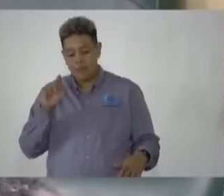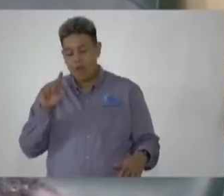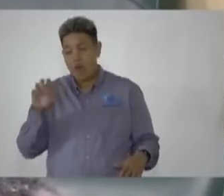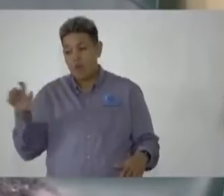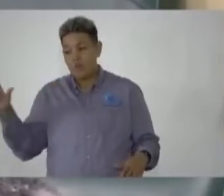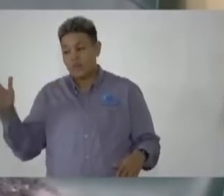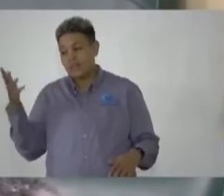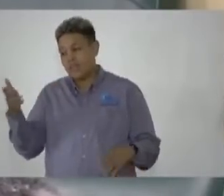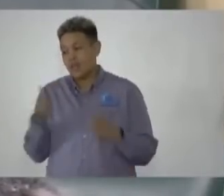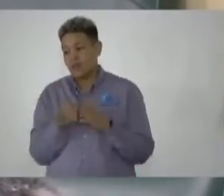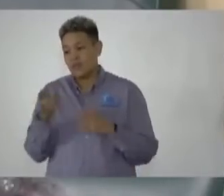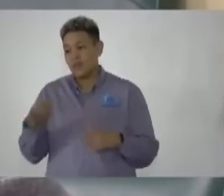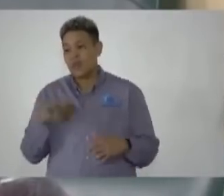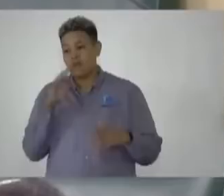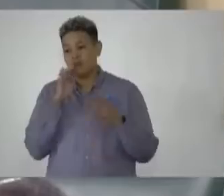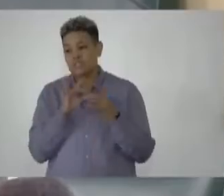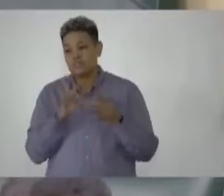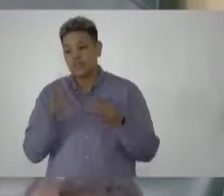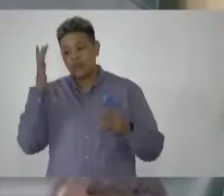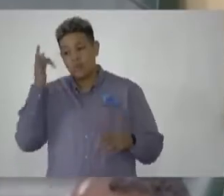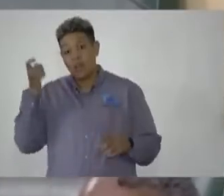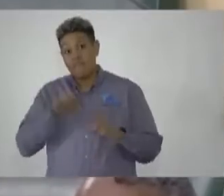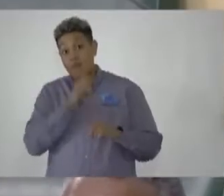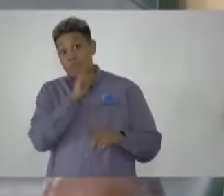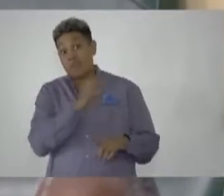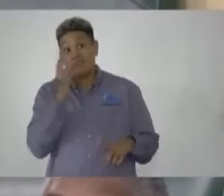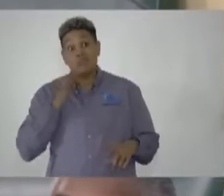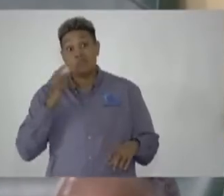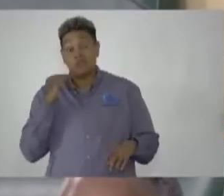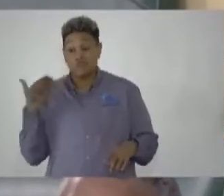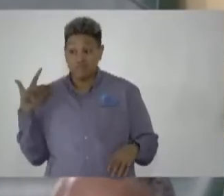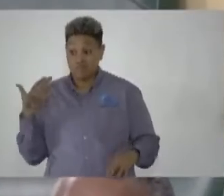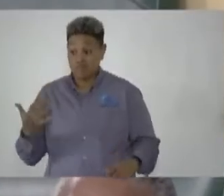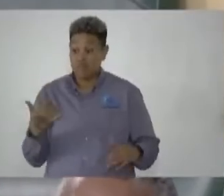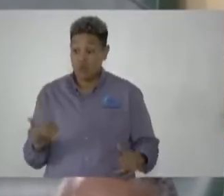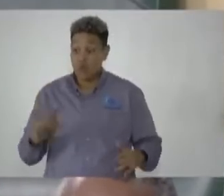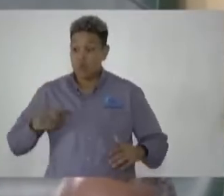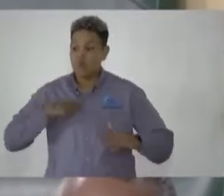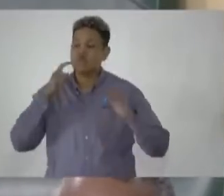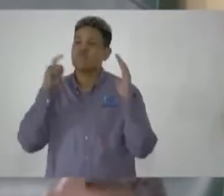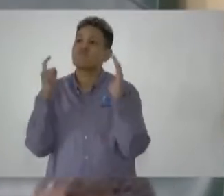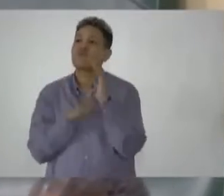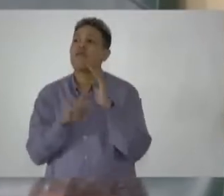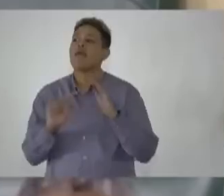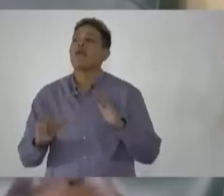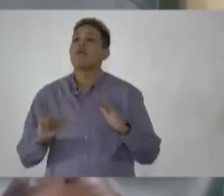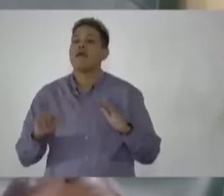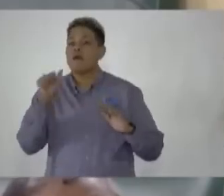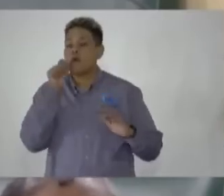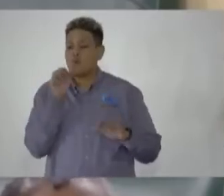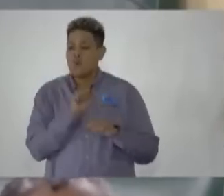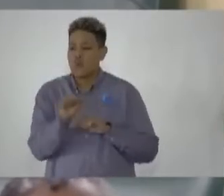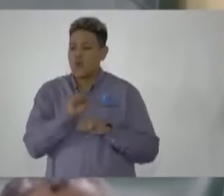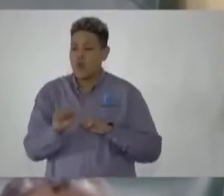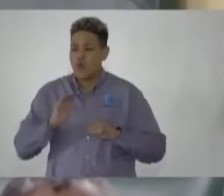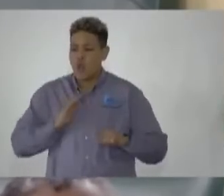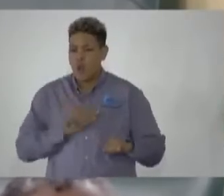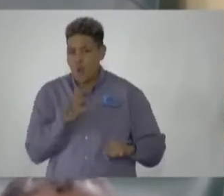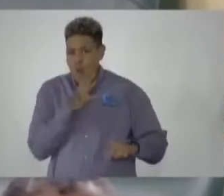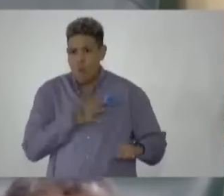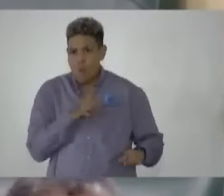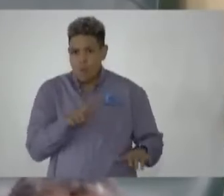there with you, and I will speak that with him. Because from then, we recognize that the work of our